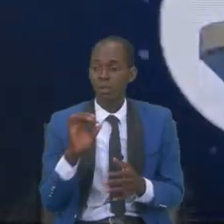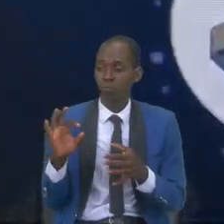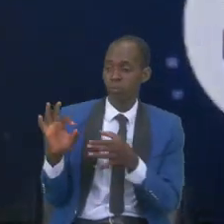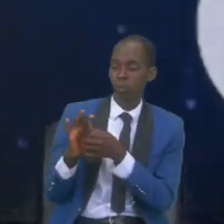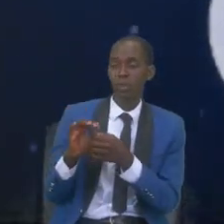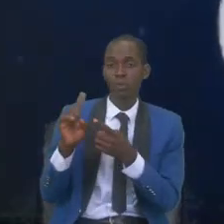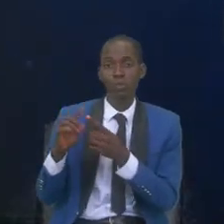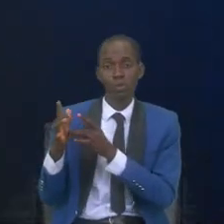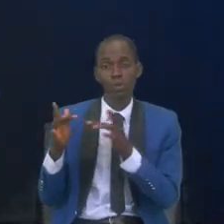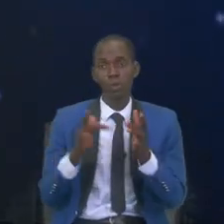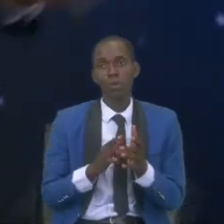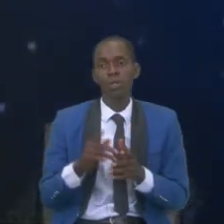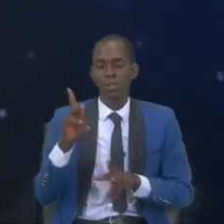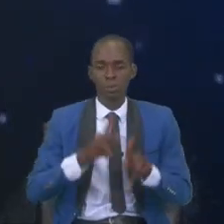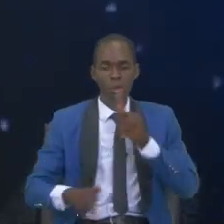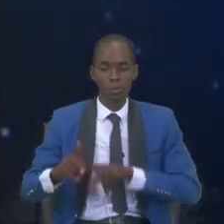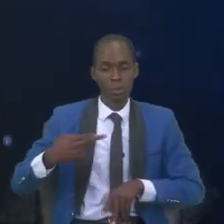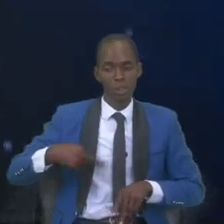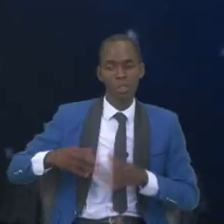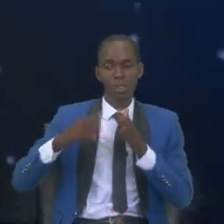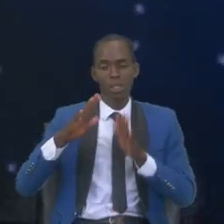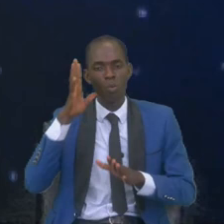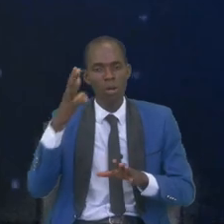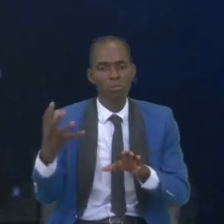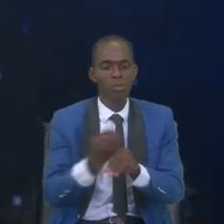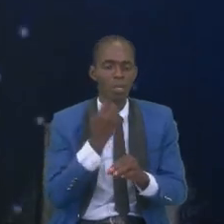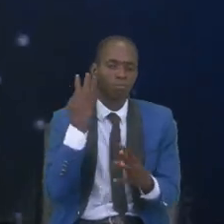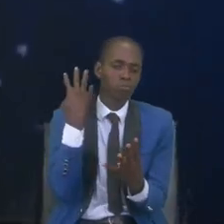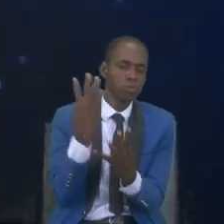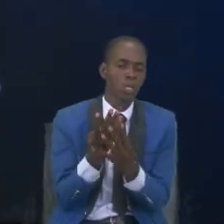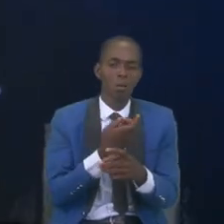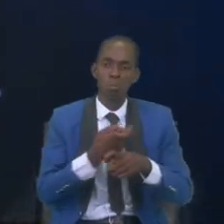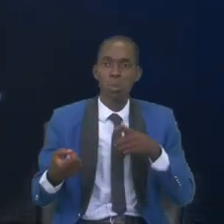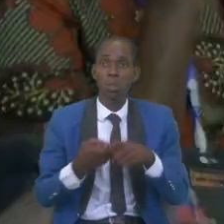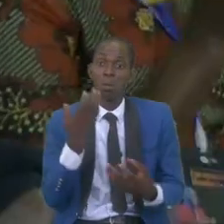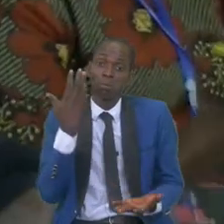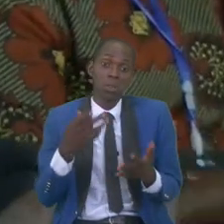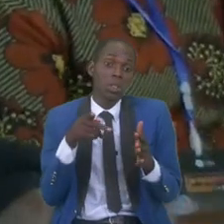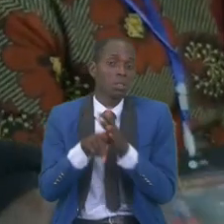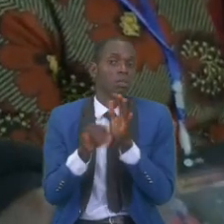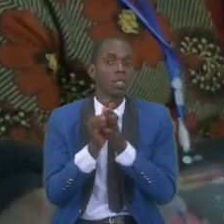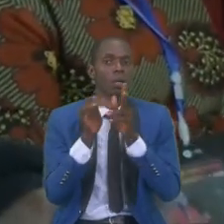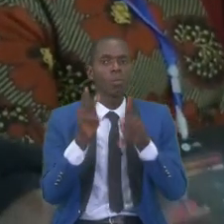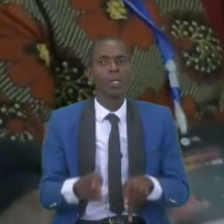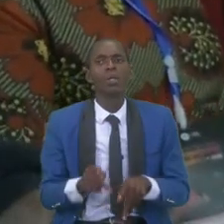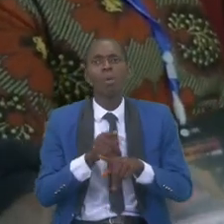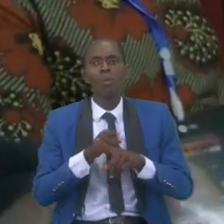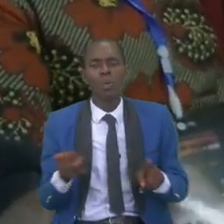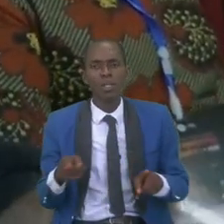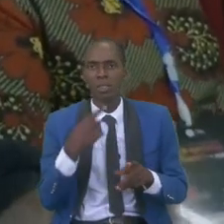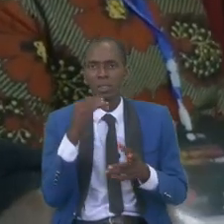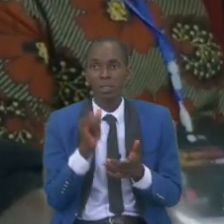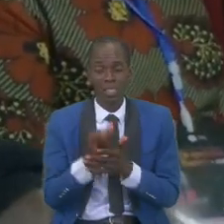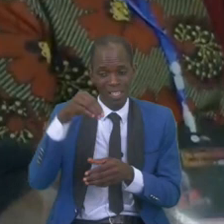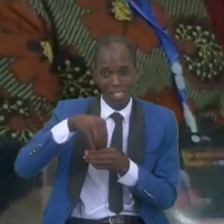they will take and put in the prison and persecute. They might even end their lives. But he said, in that